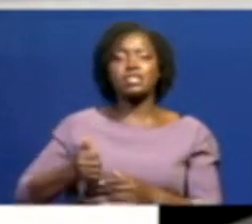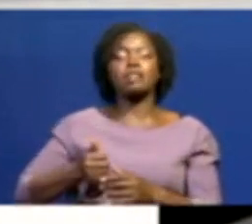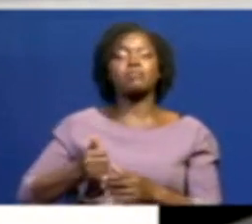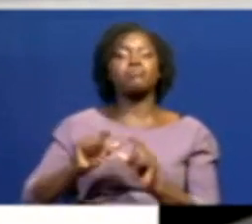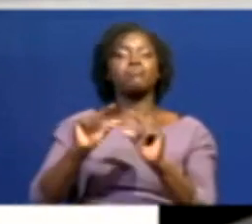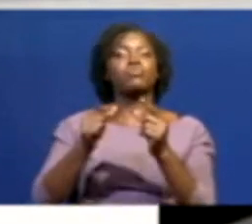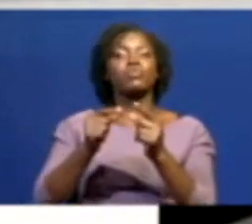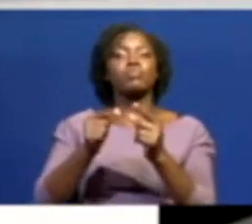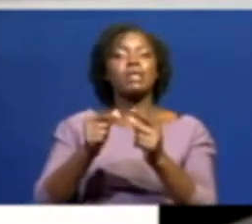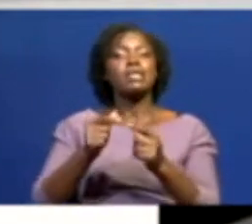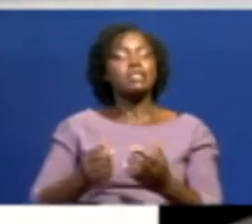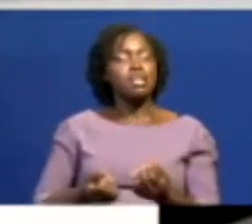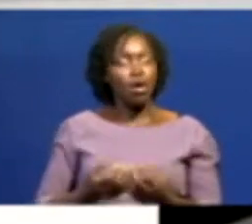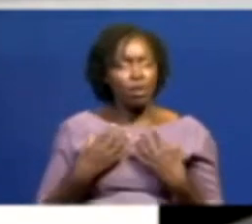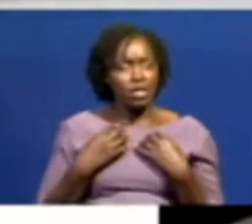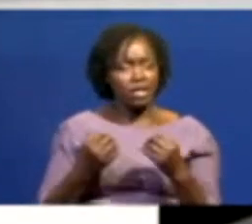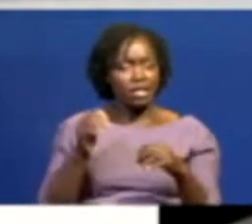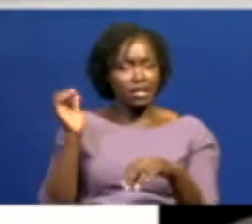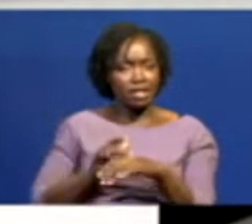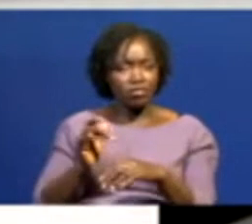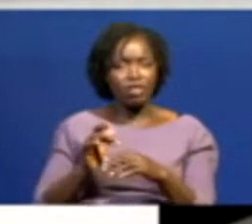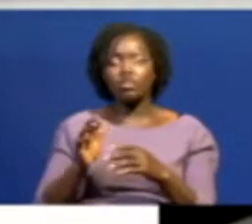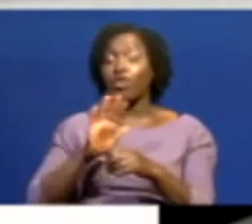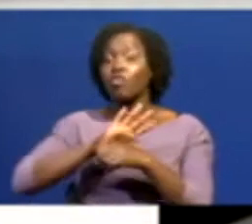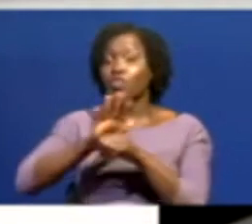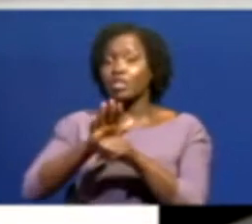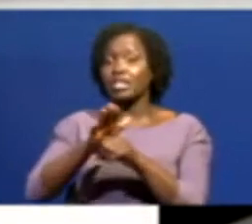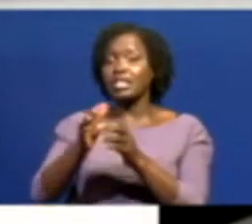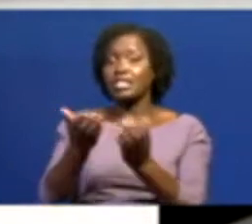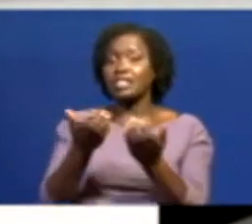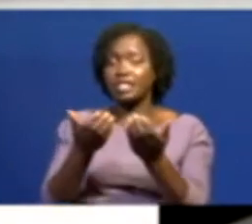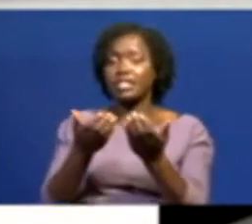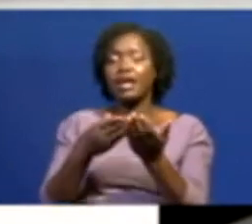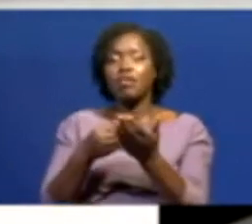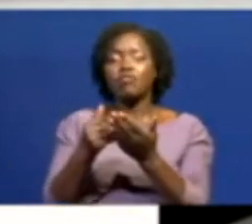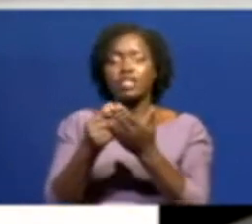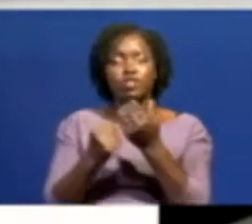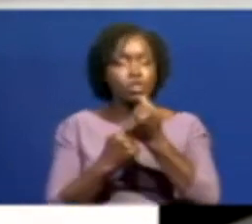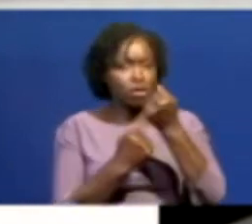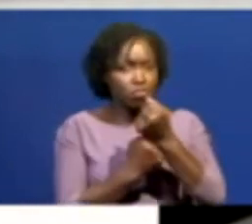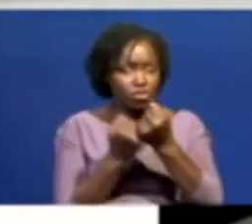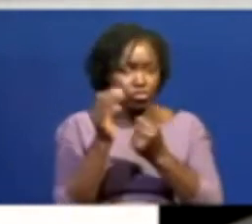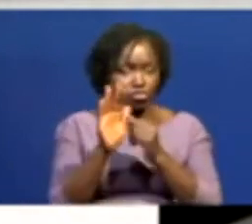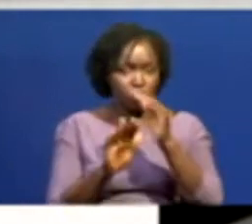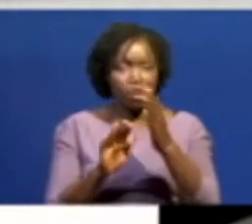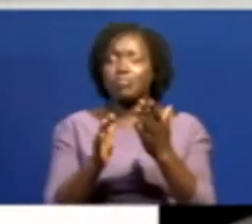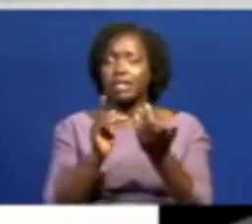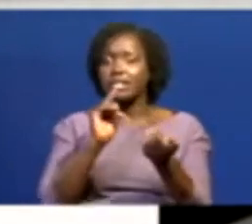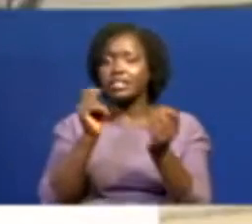effects of the COVID-19 pandemic and is in need of financial muscle to climb out of the economic